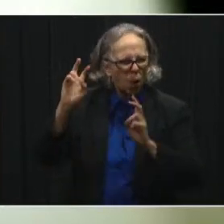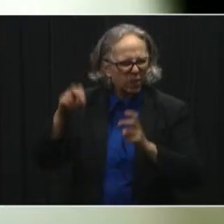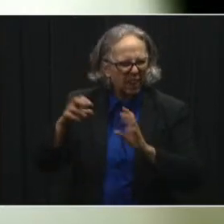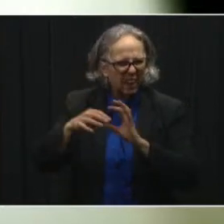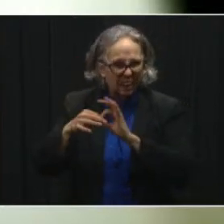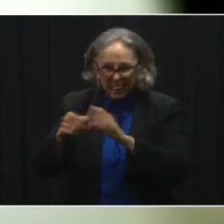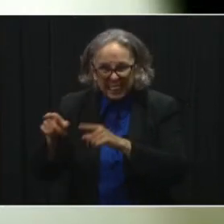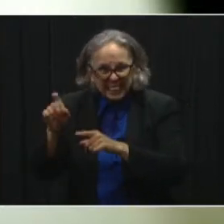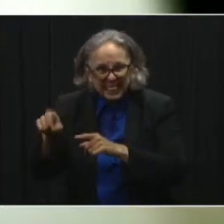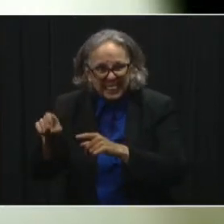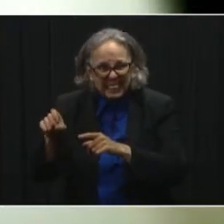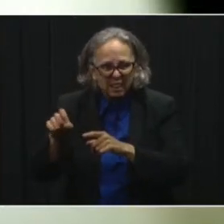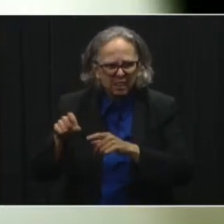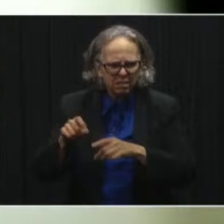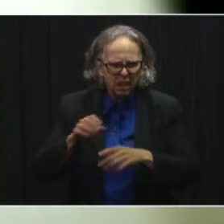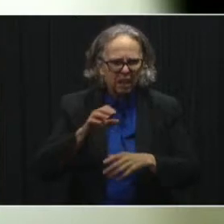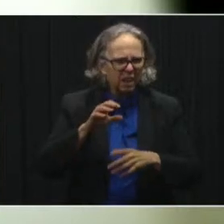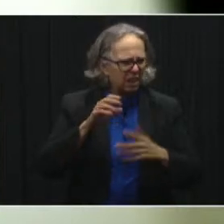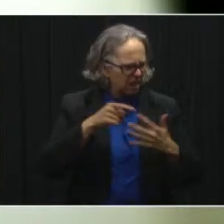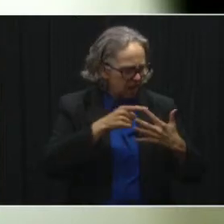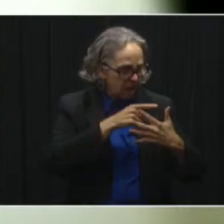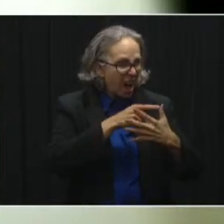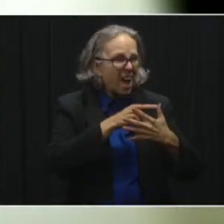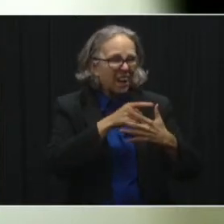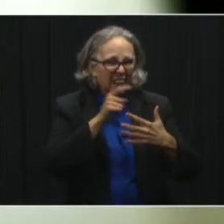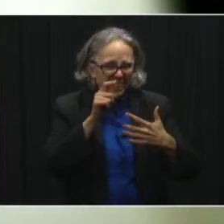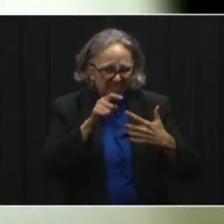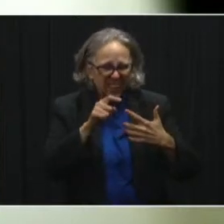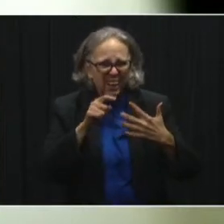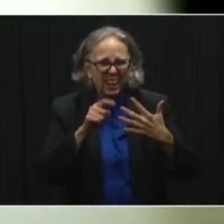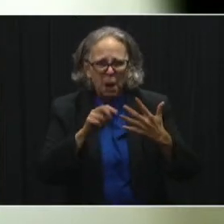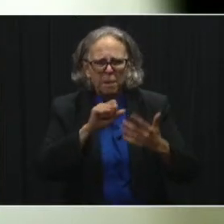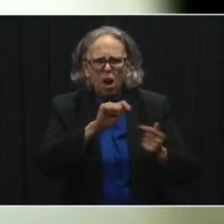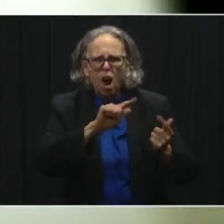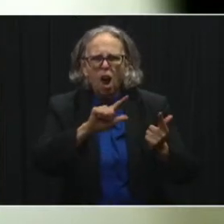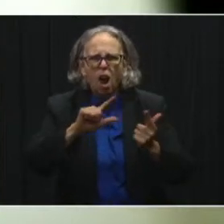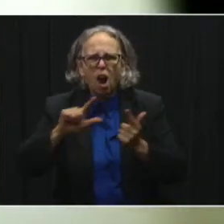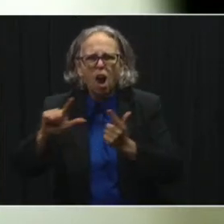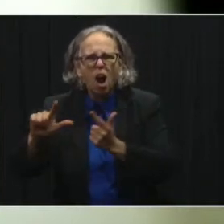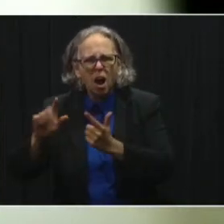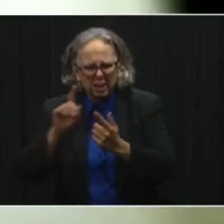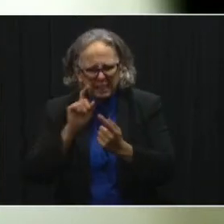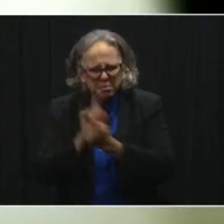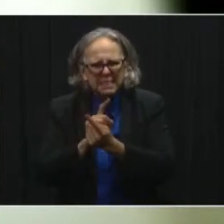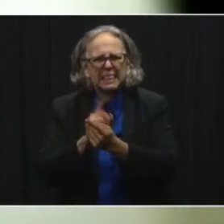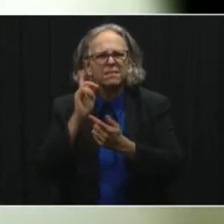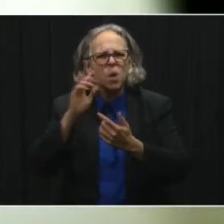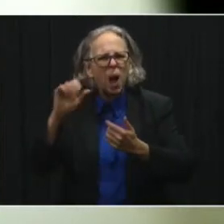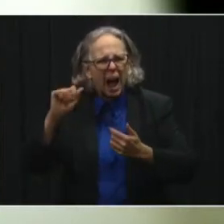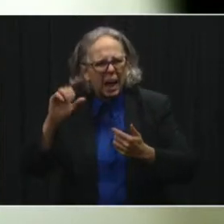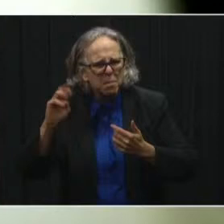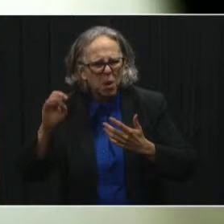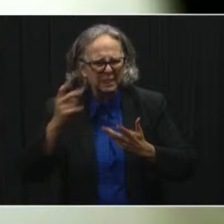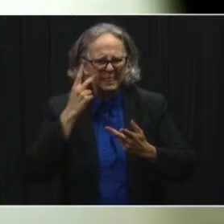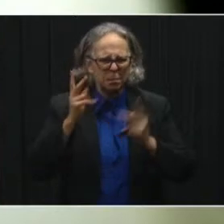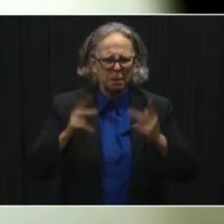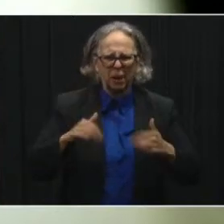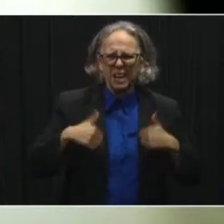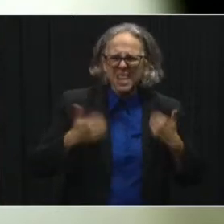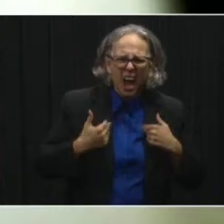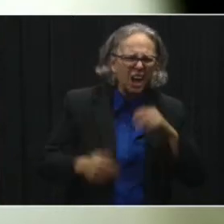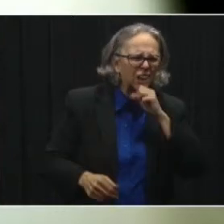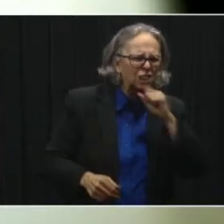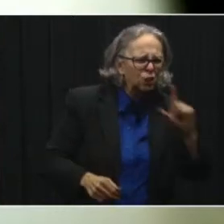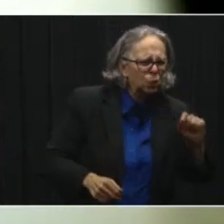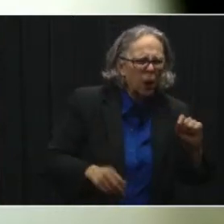based on age because they're young. It's not uncommon to have 20s, 30-year-olds, rare actually to get a call